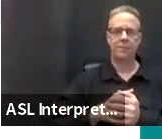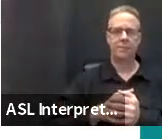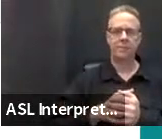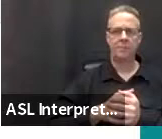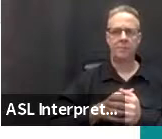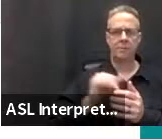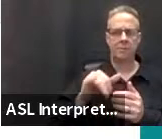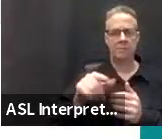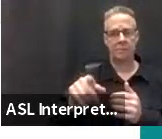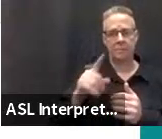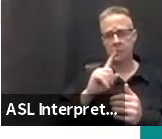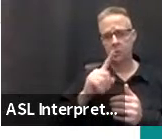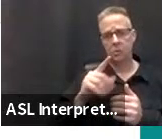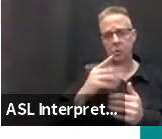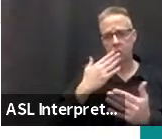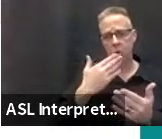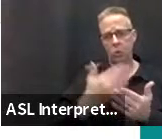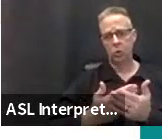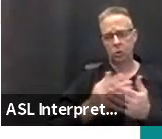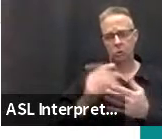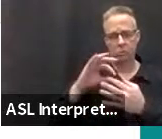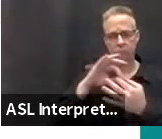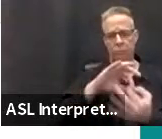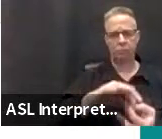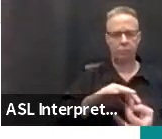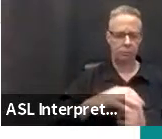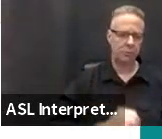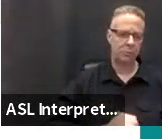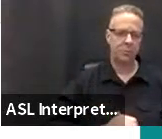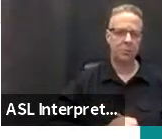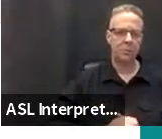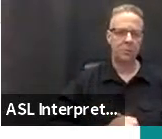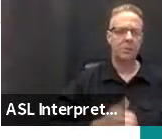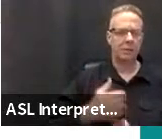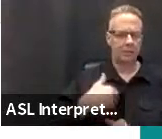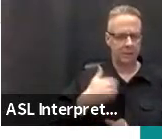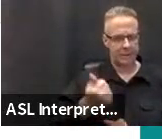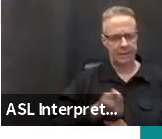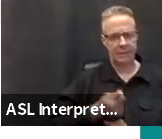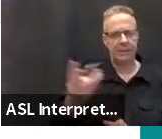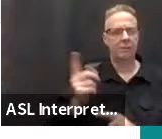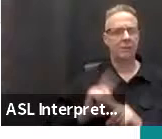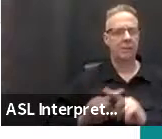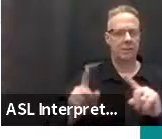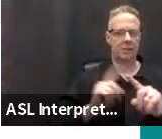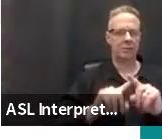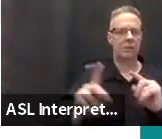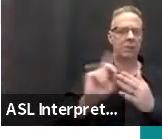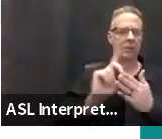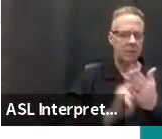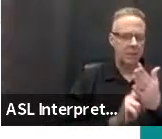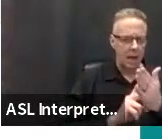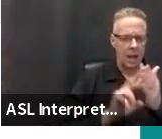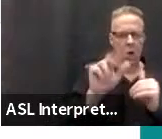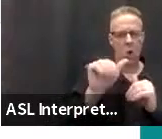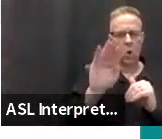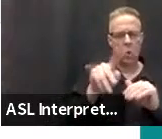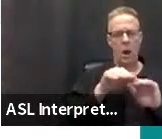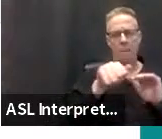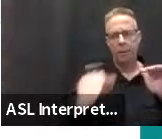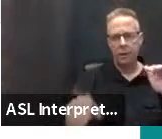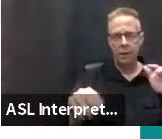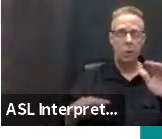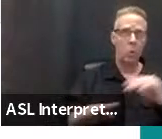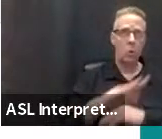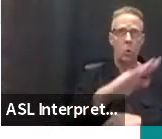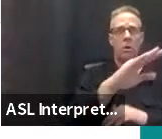I think a really good tie-in there. There are several design and ramping options that we're exploring is kind of the